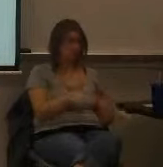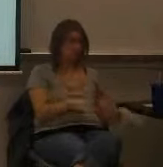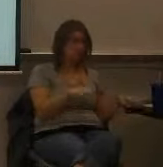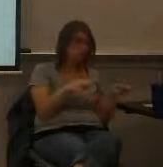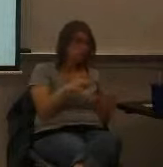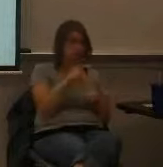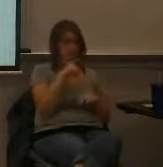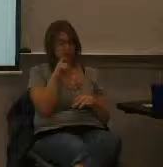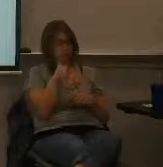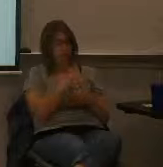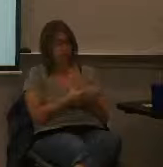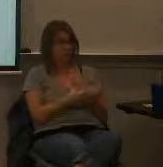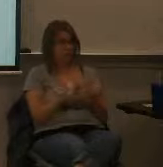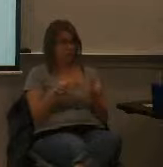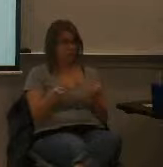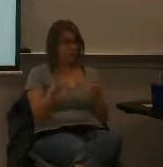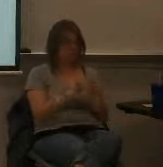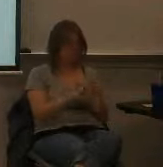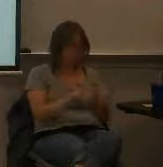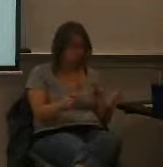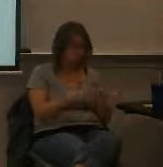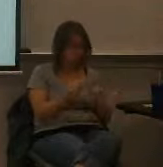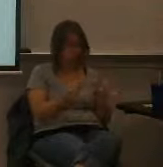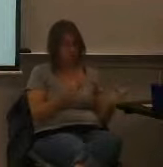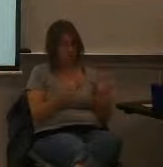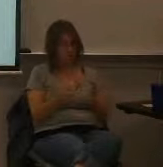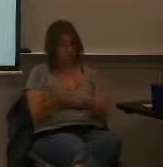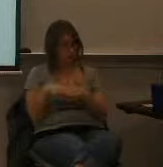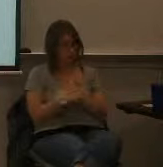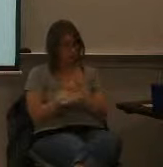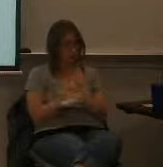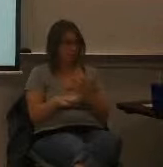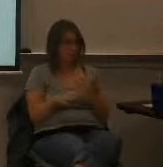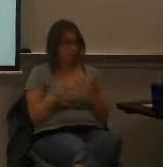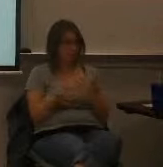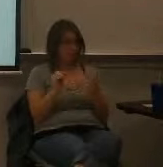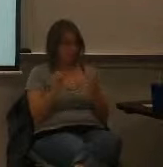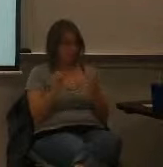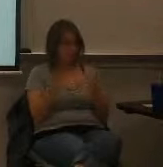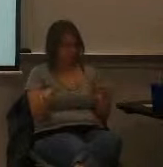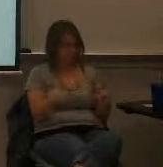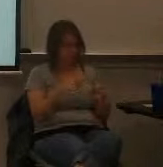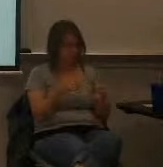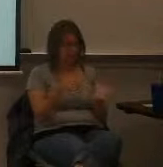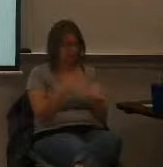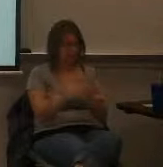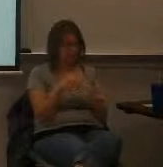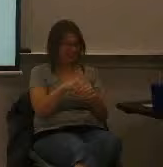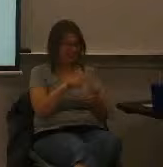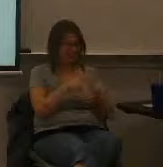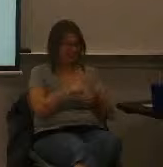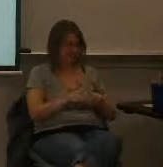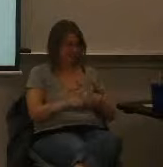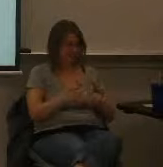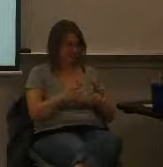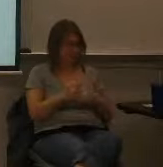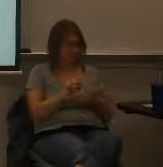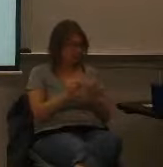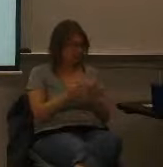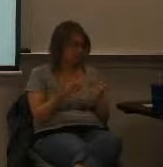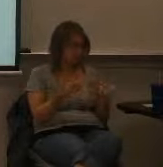drought. They get knocked out, and then they come back in and reassemble in different